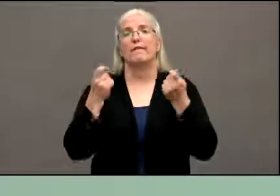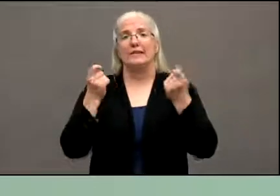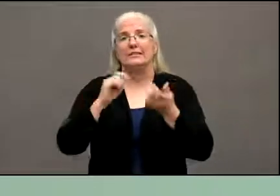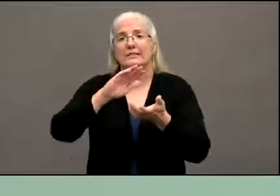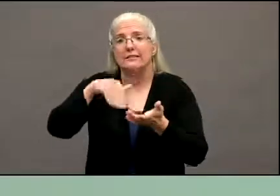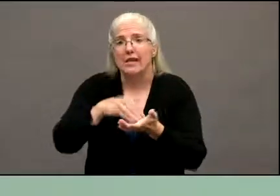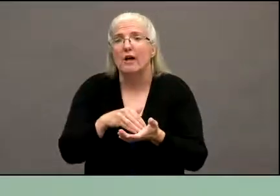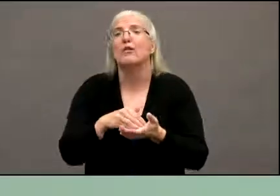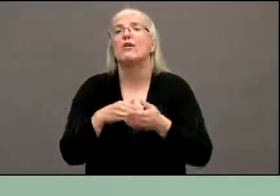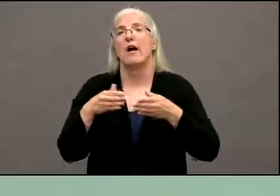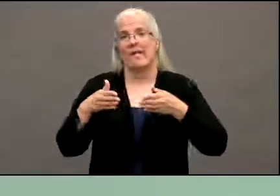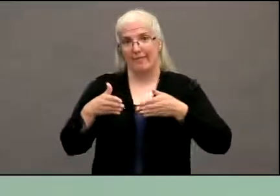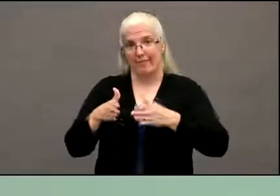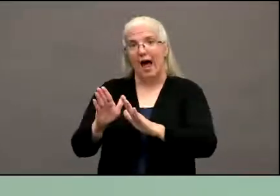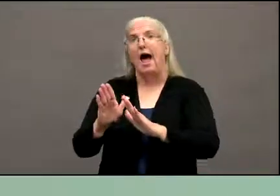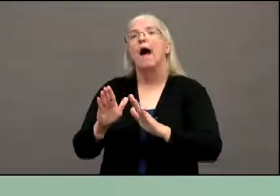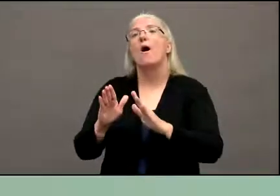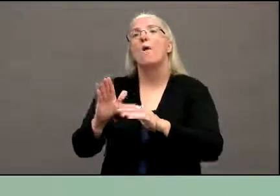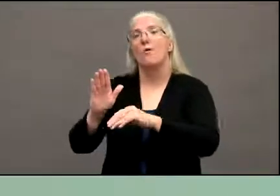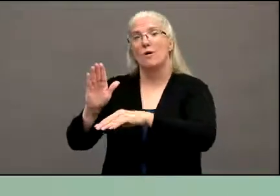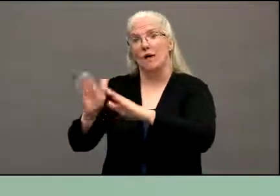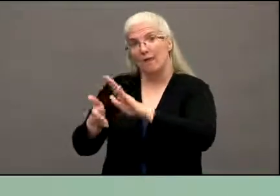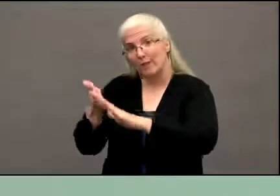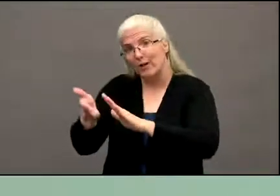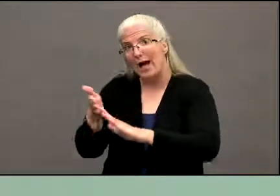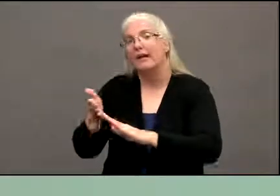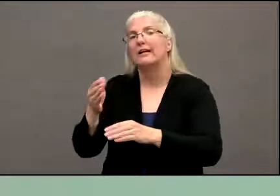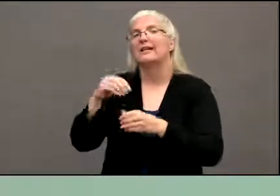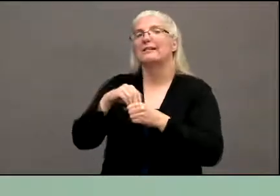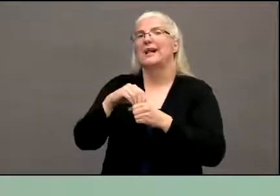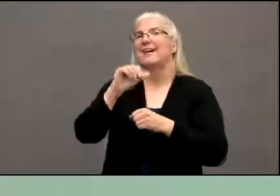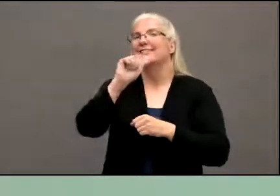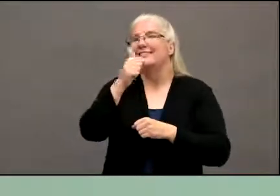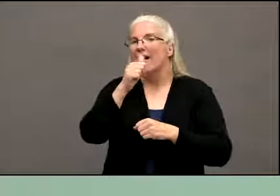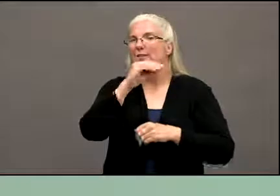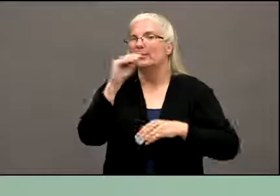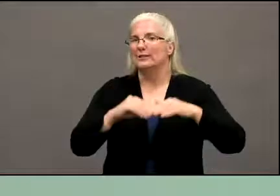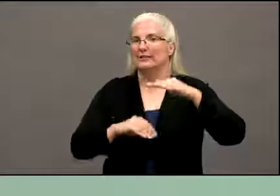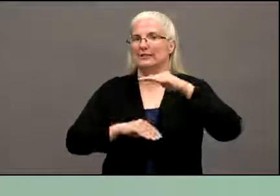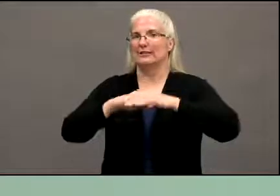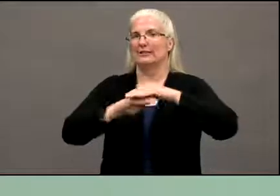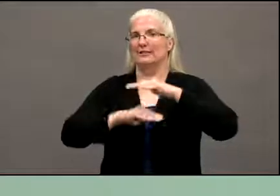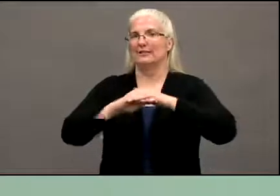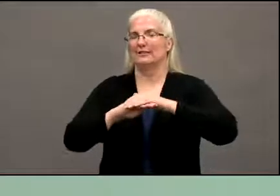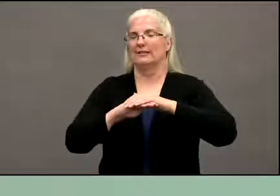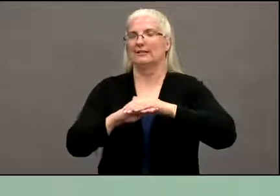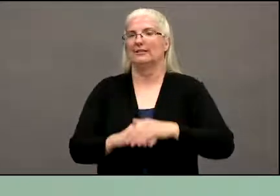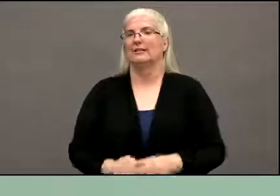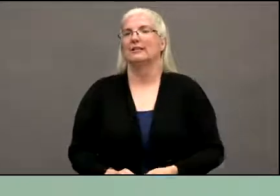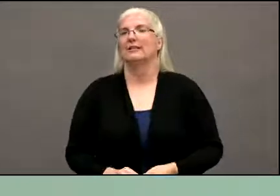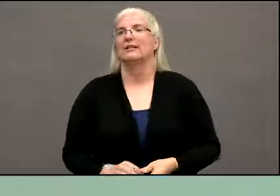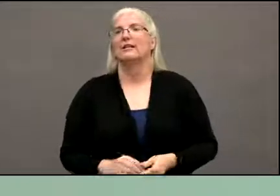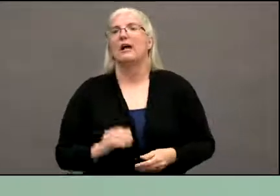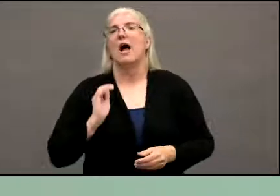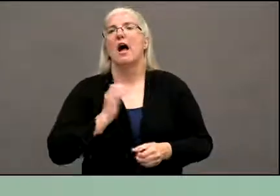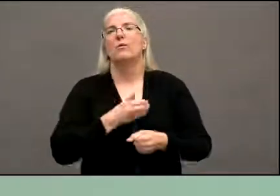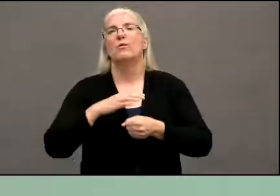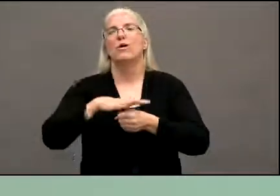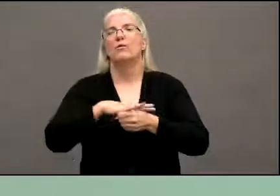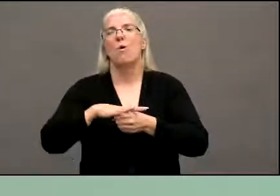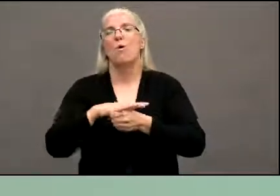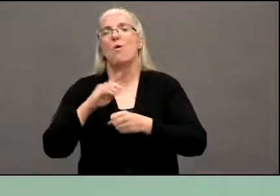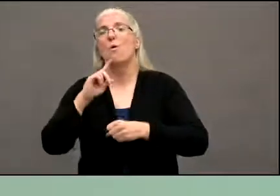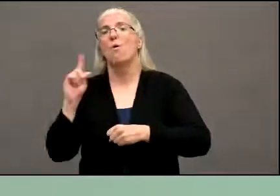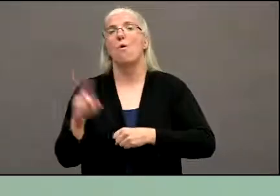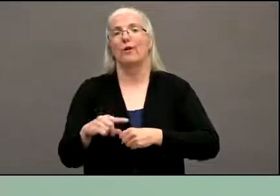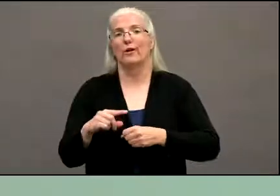is illustrative of where our local county order differs from the state order. There are some key differences that we're